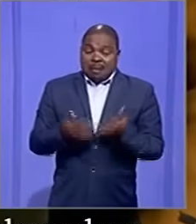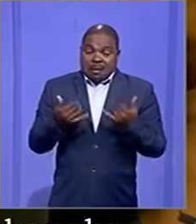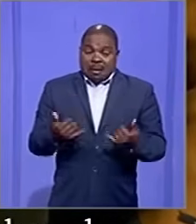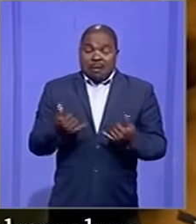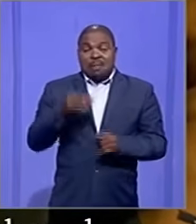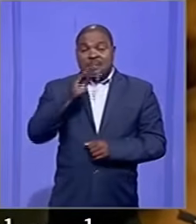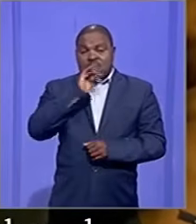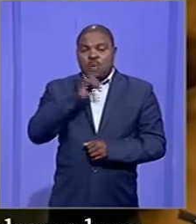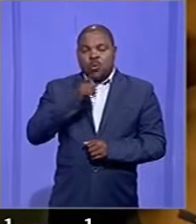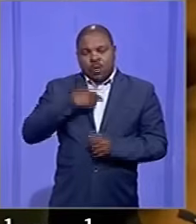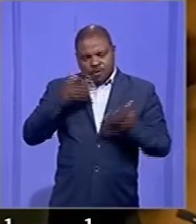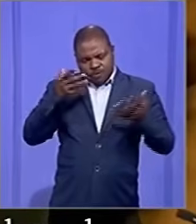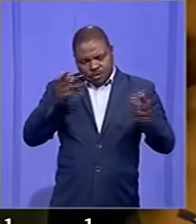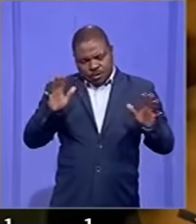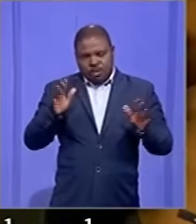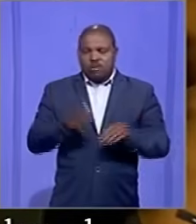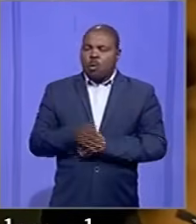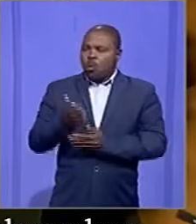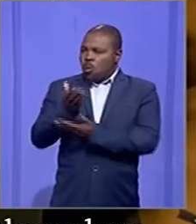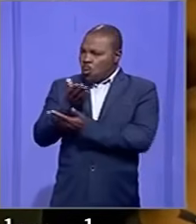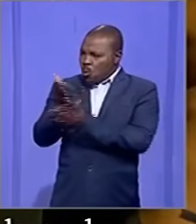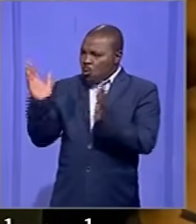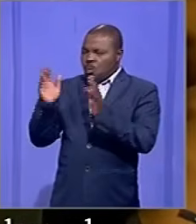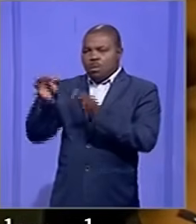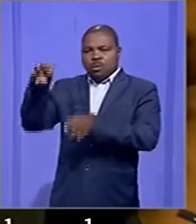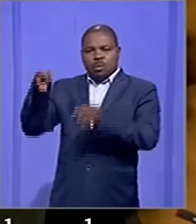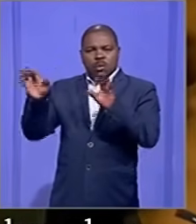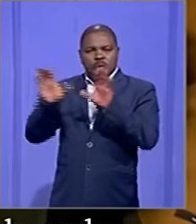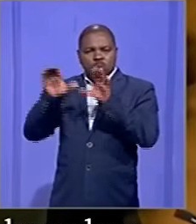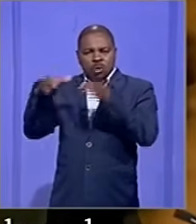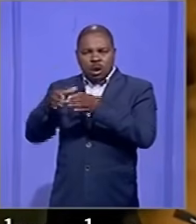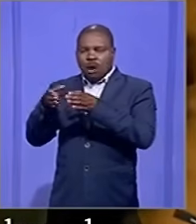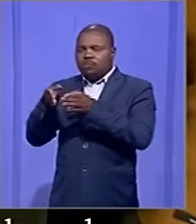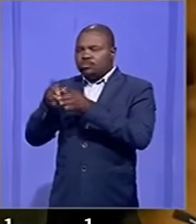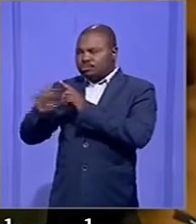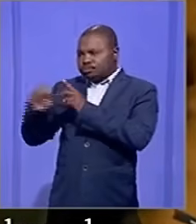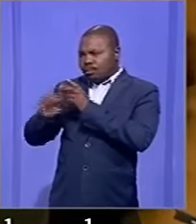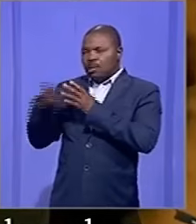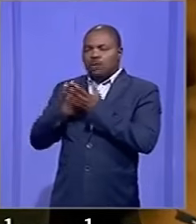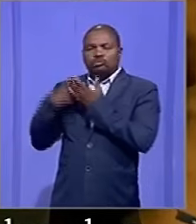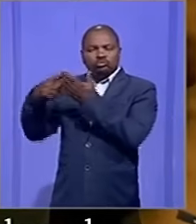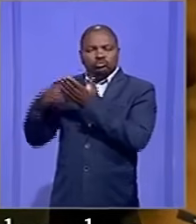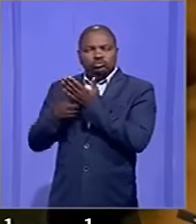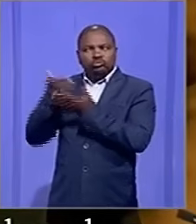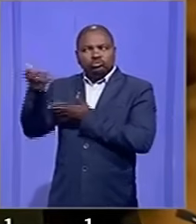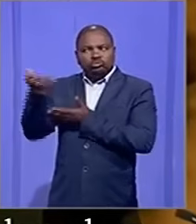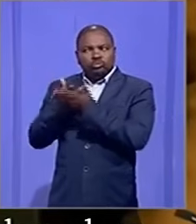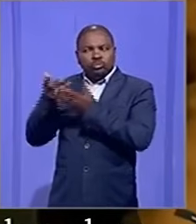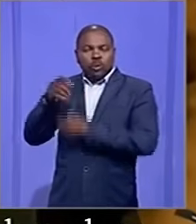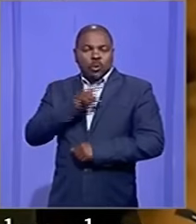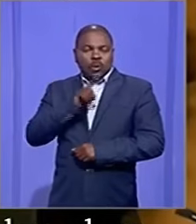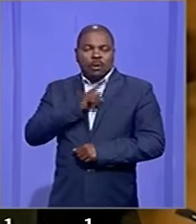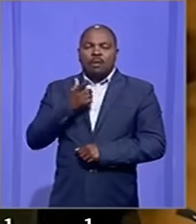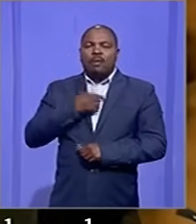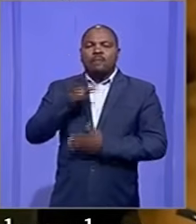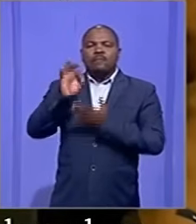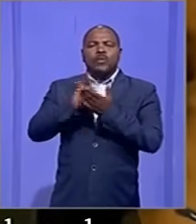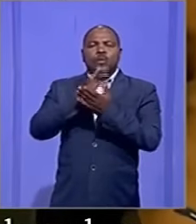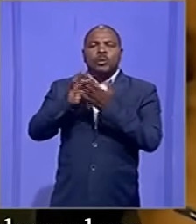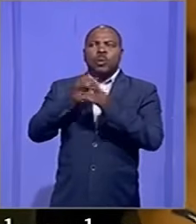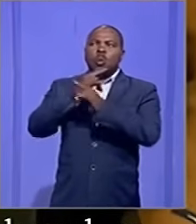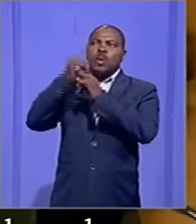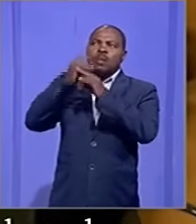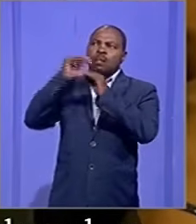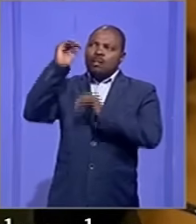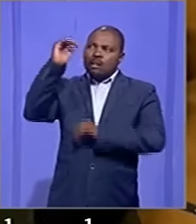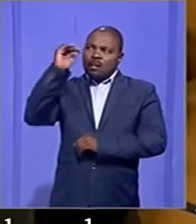instance, we did outline that we're talking to everyone who in terms of the leaderboard, it is quite clear in terms